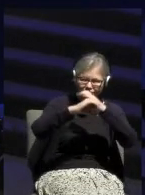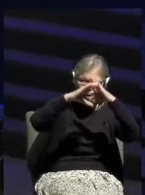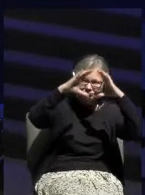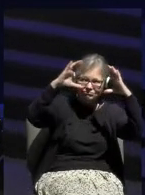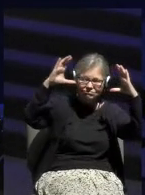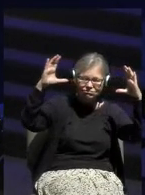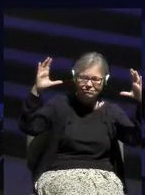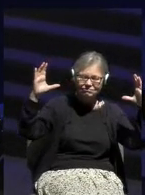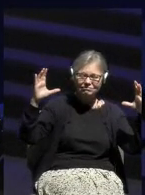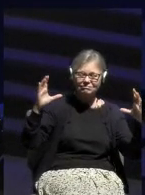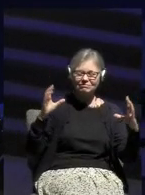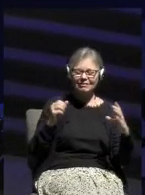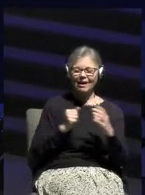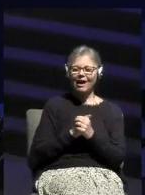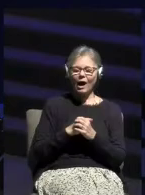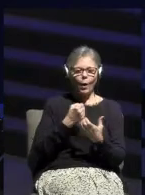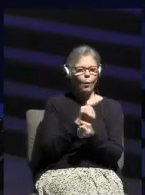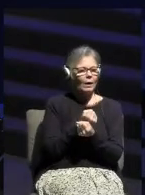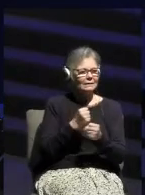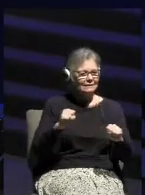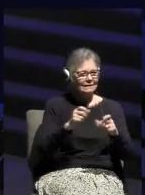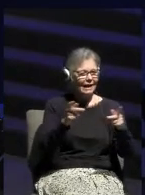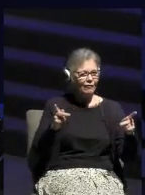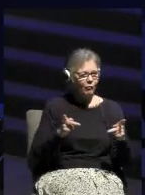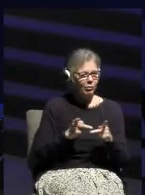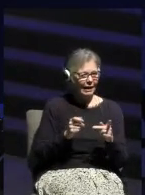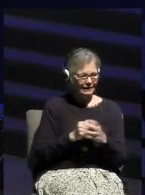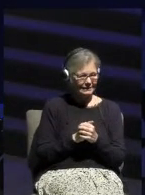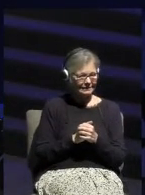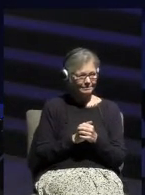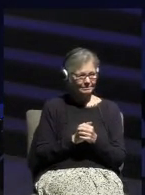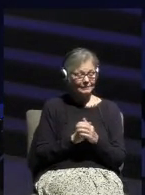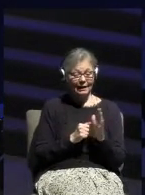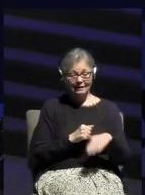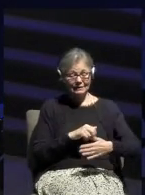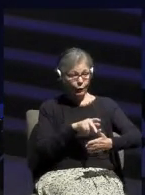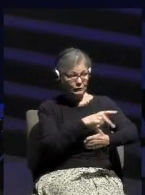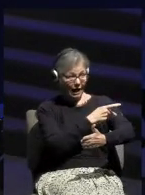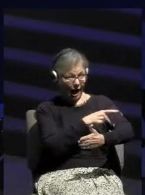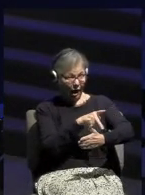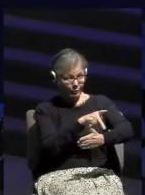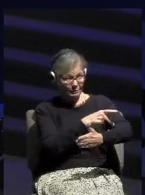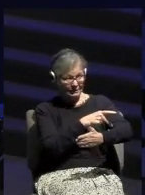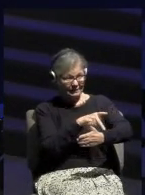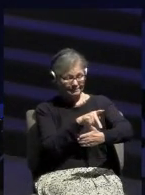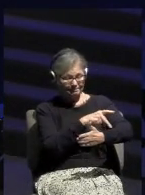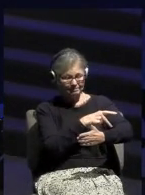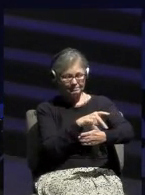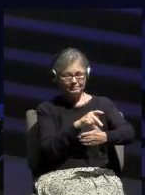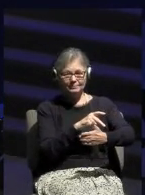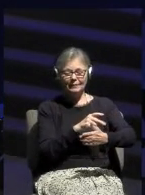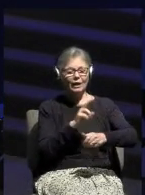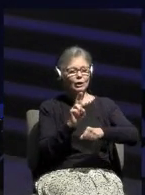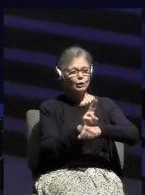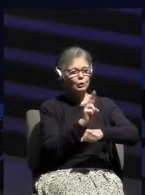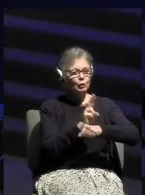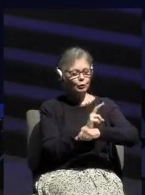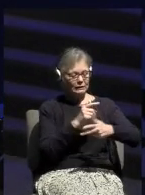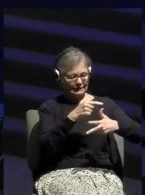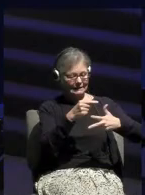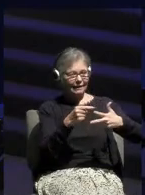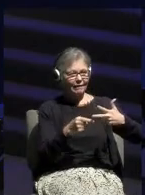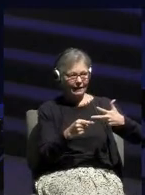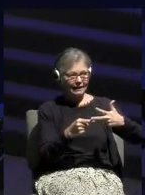all of these understandings. And so the book of Psalms, when we're reading that, the book of Psalms uses